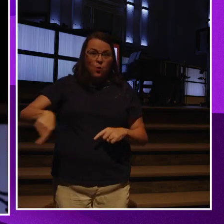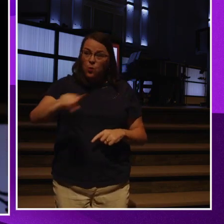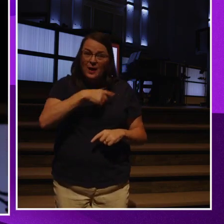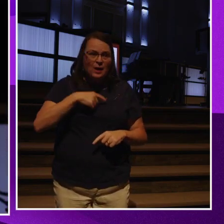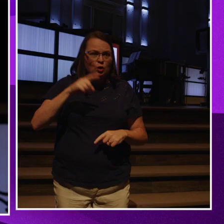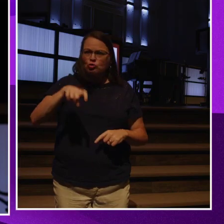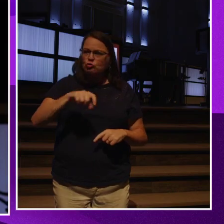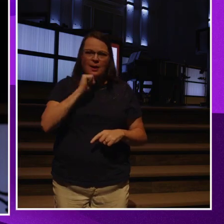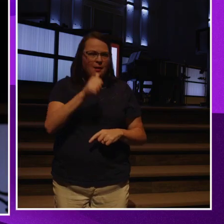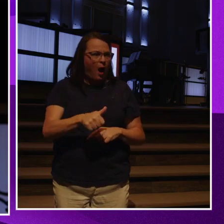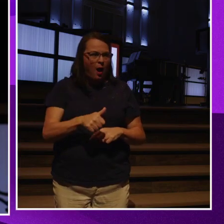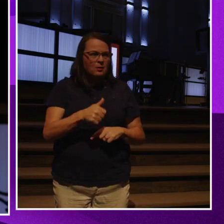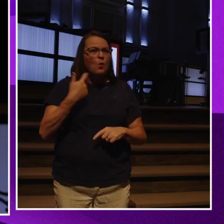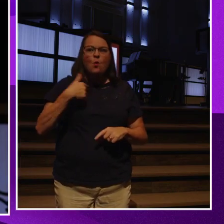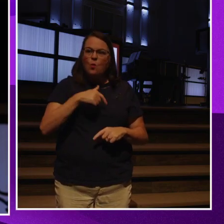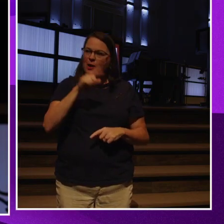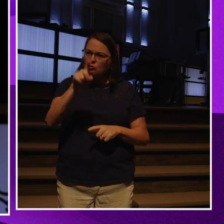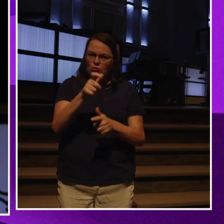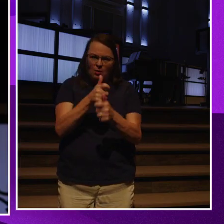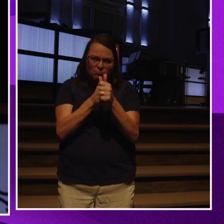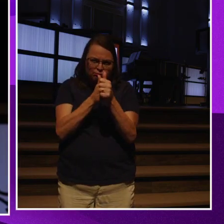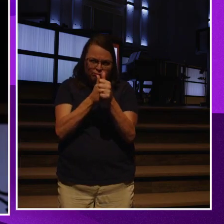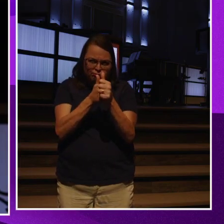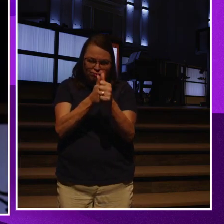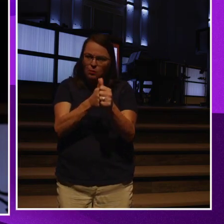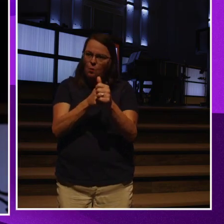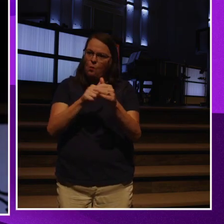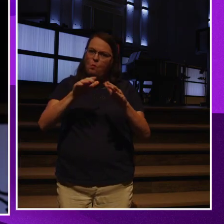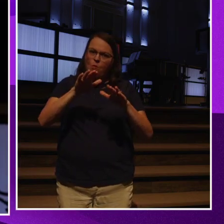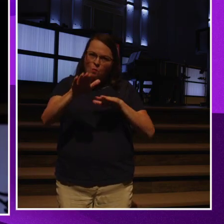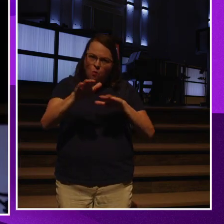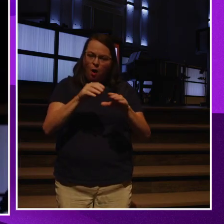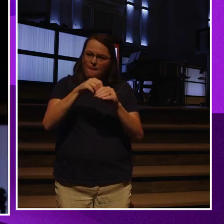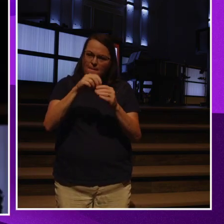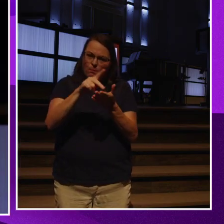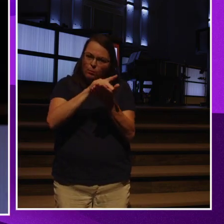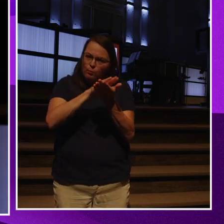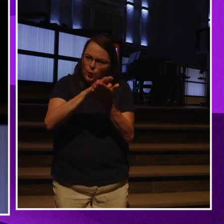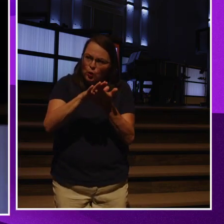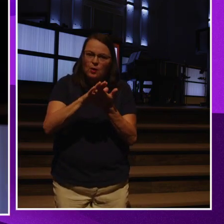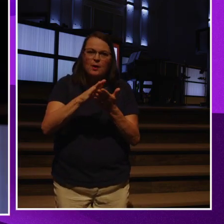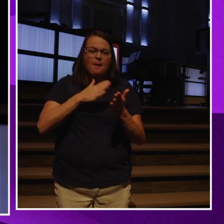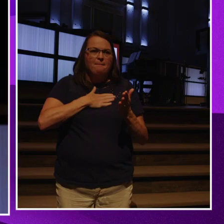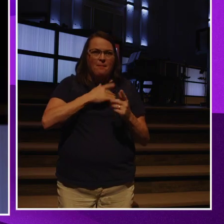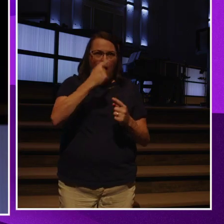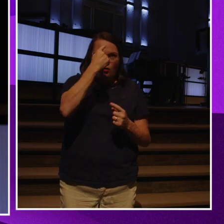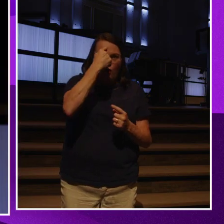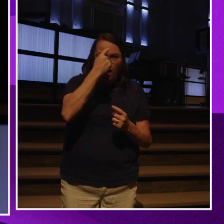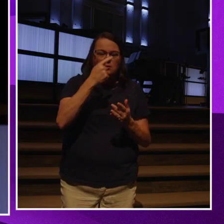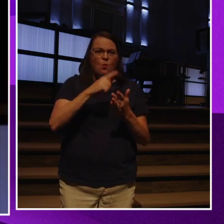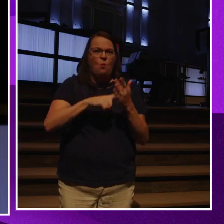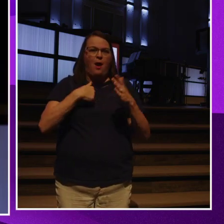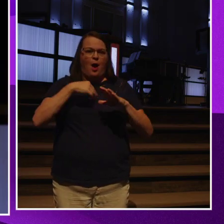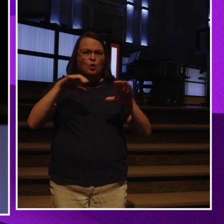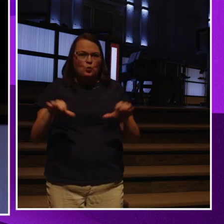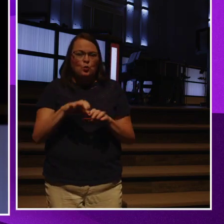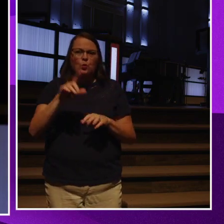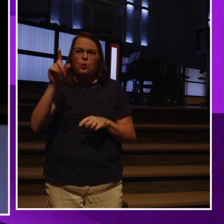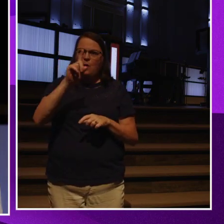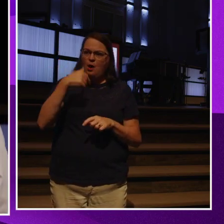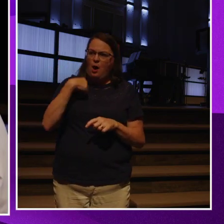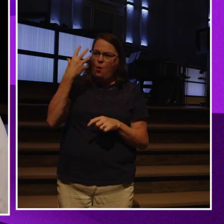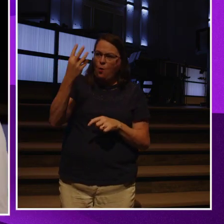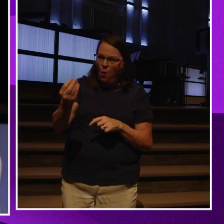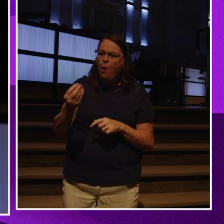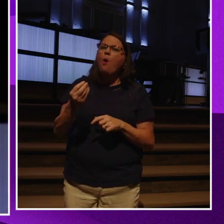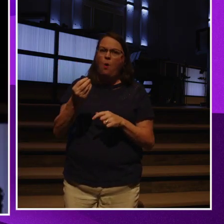that. You're to walk in purity. The way you think, what you do, where you go. The problem is so many